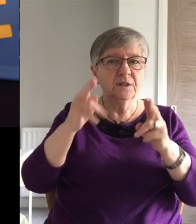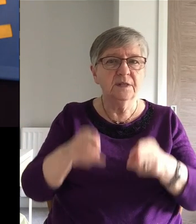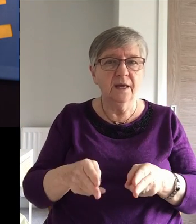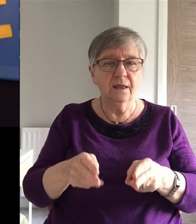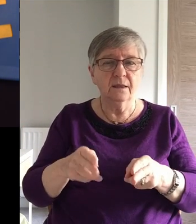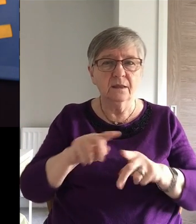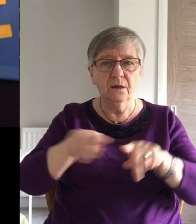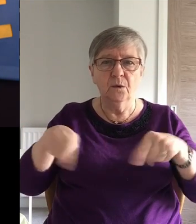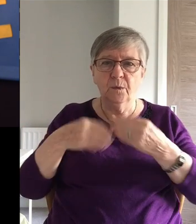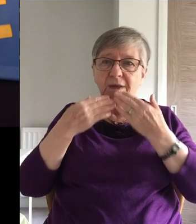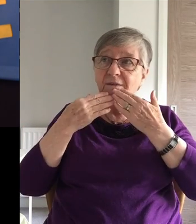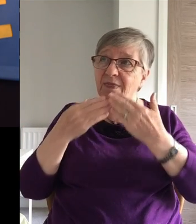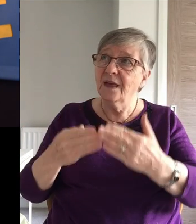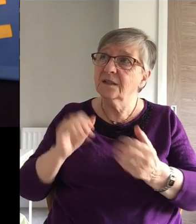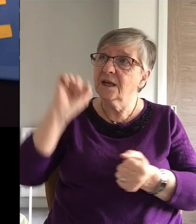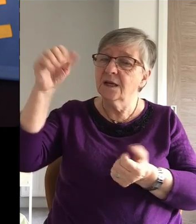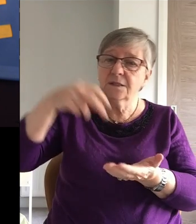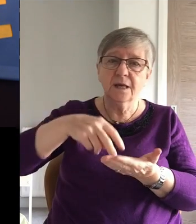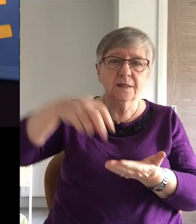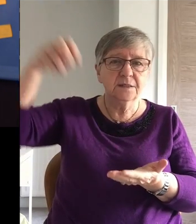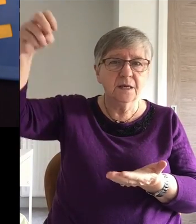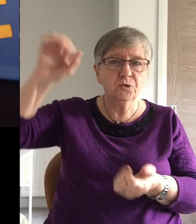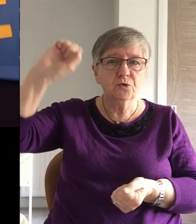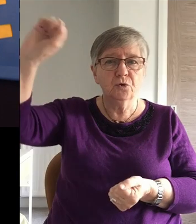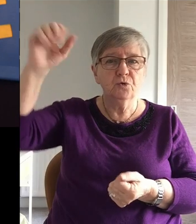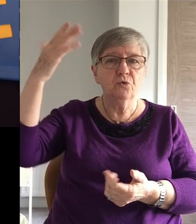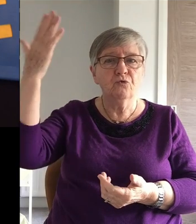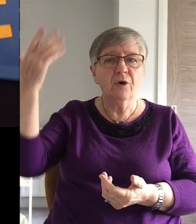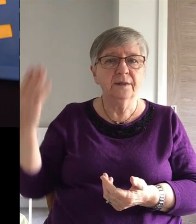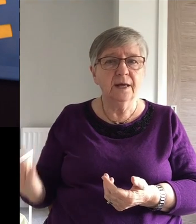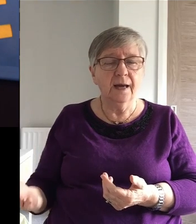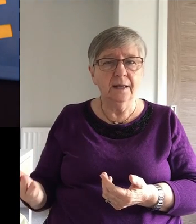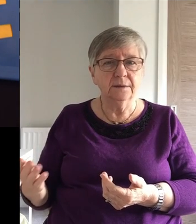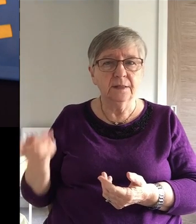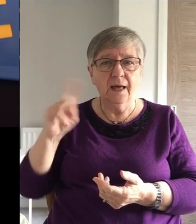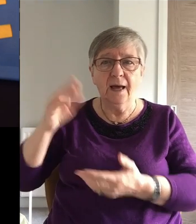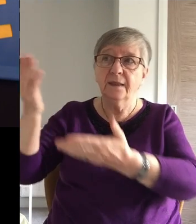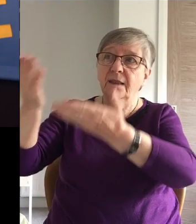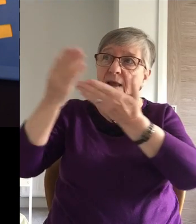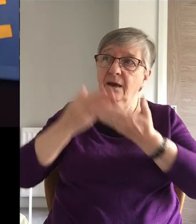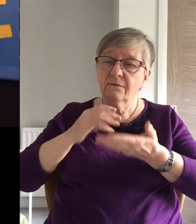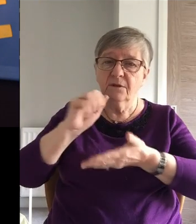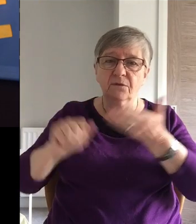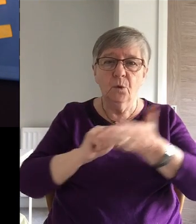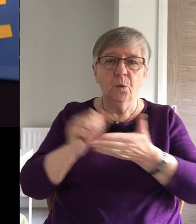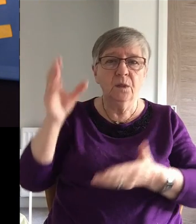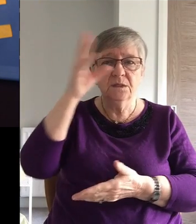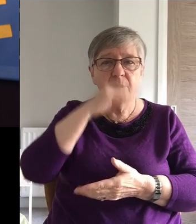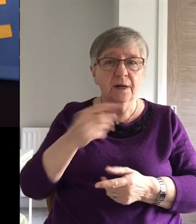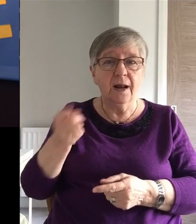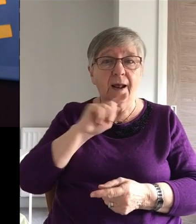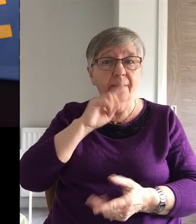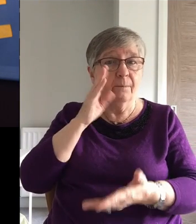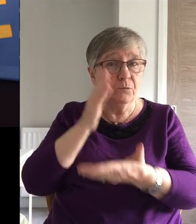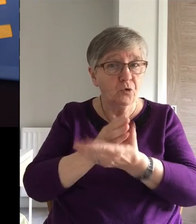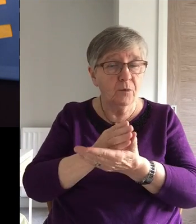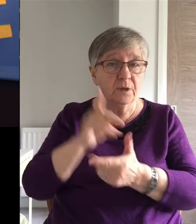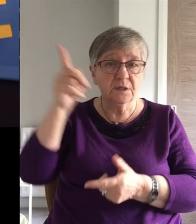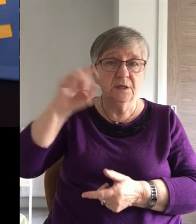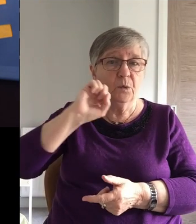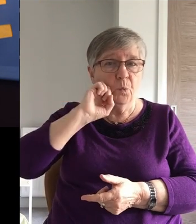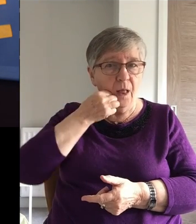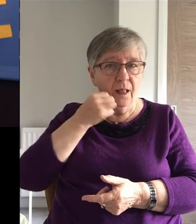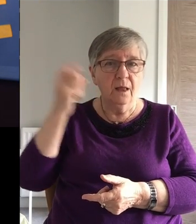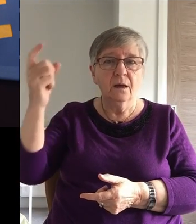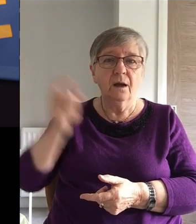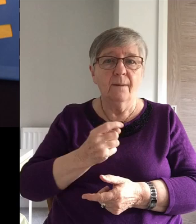give thanks for his ascension to your right hand and for the gift of the Holy Spirit and the promise of his coming again.